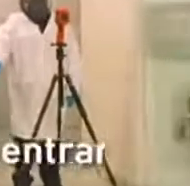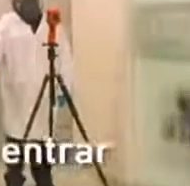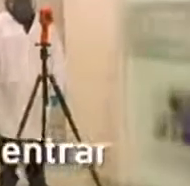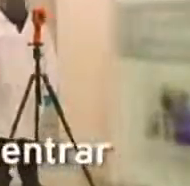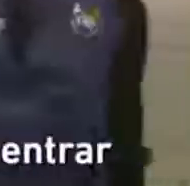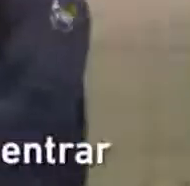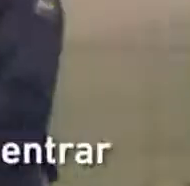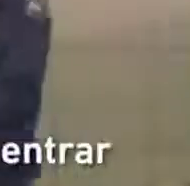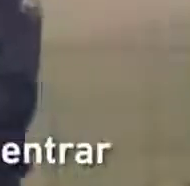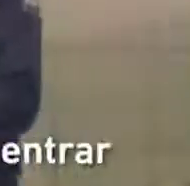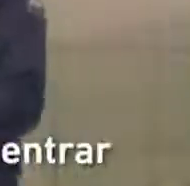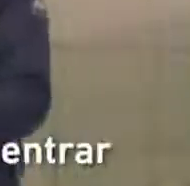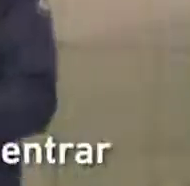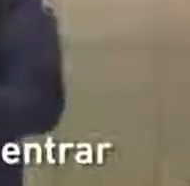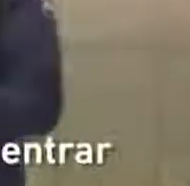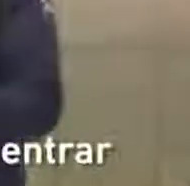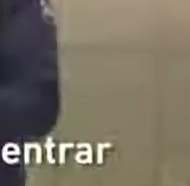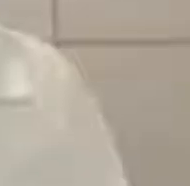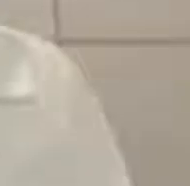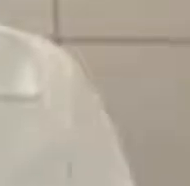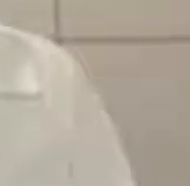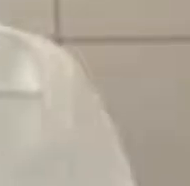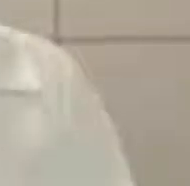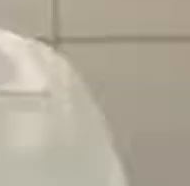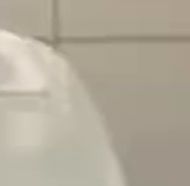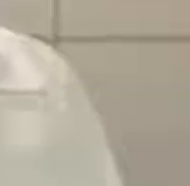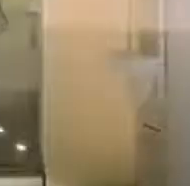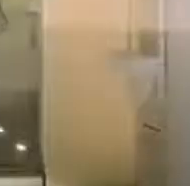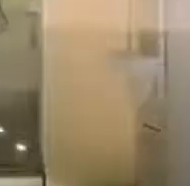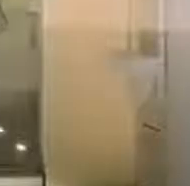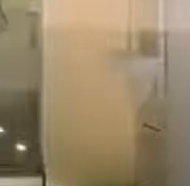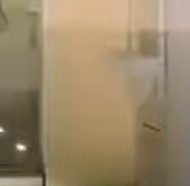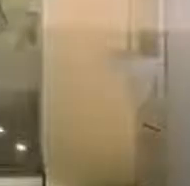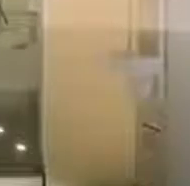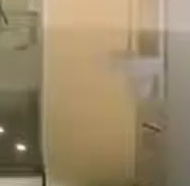antibacterial gel when accessing the facilities,